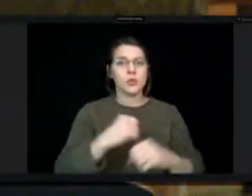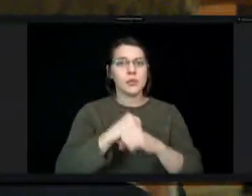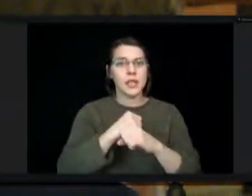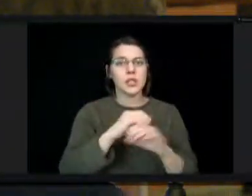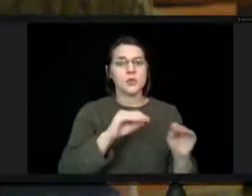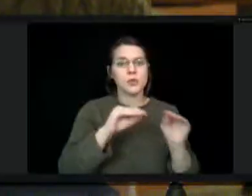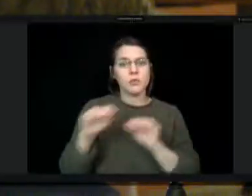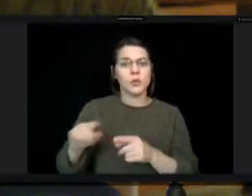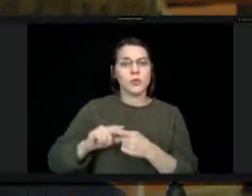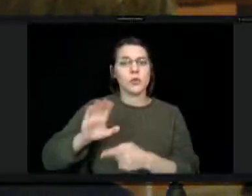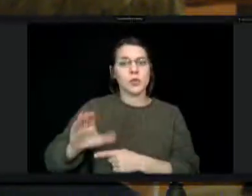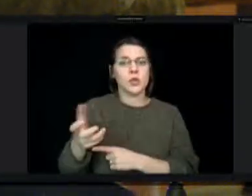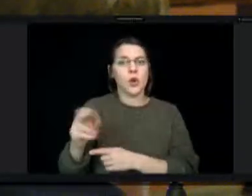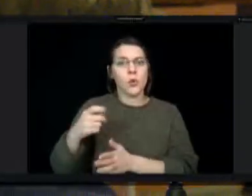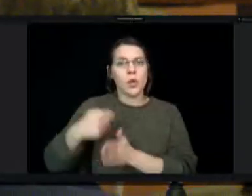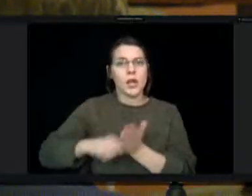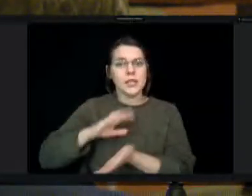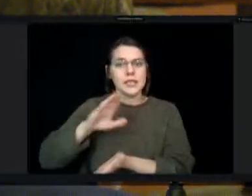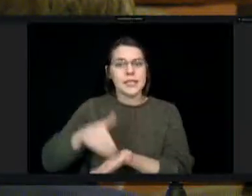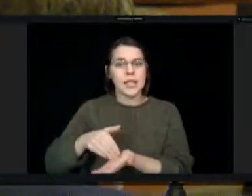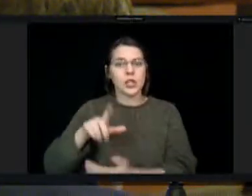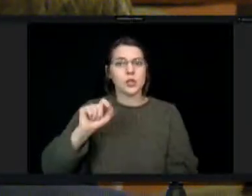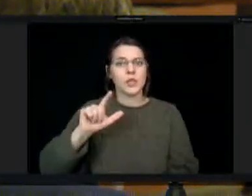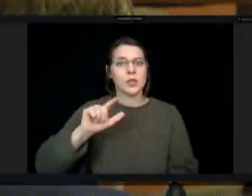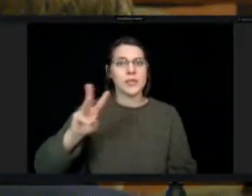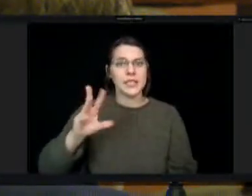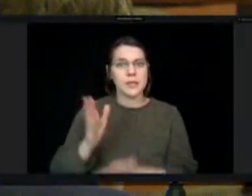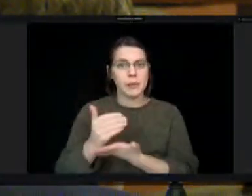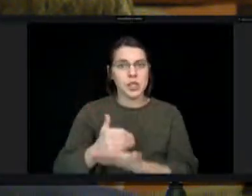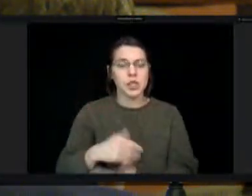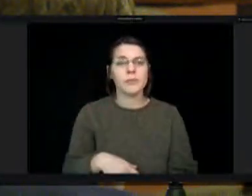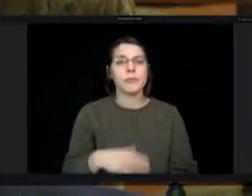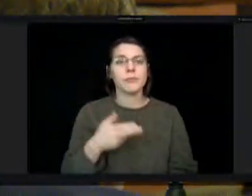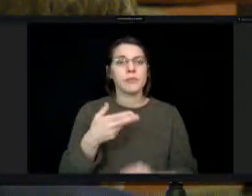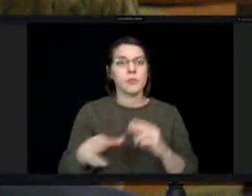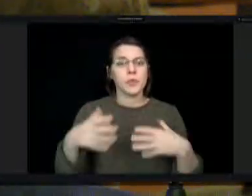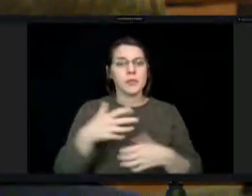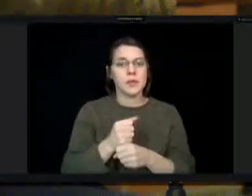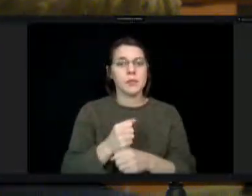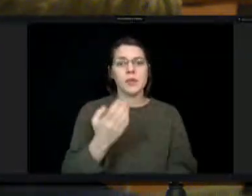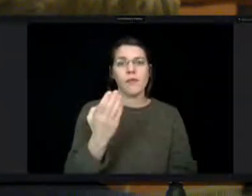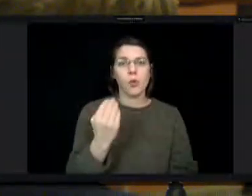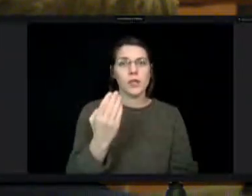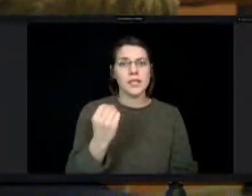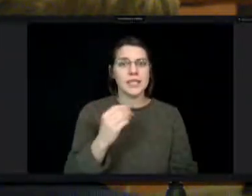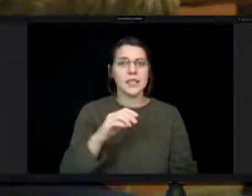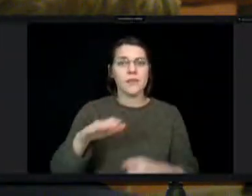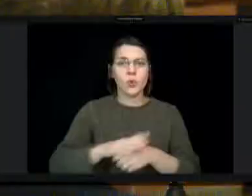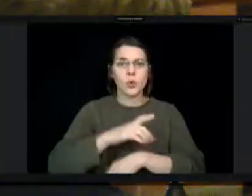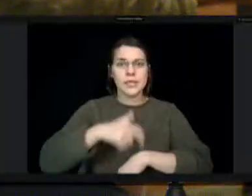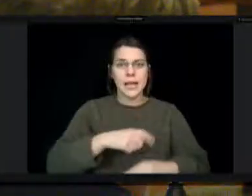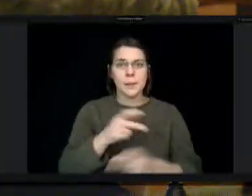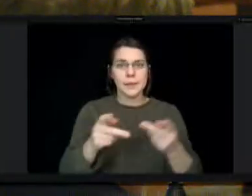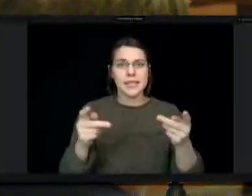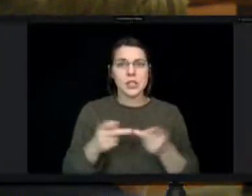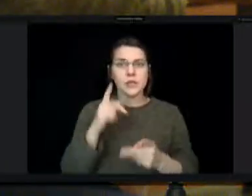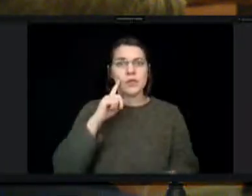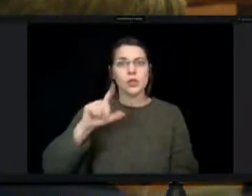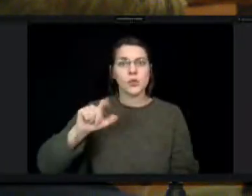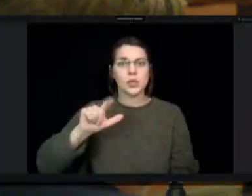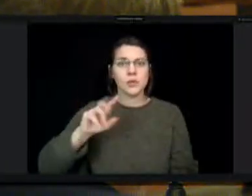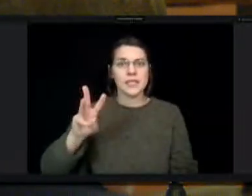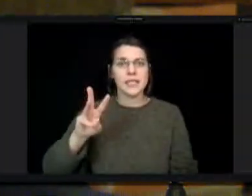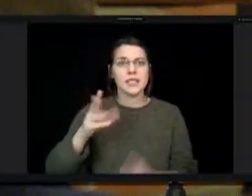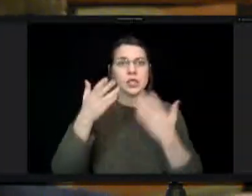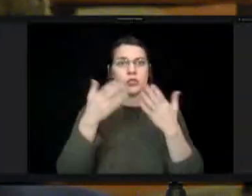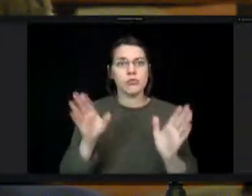budget. Quick position summary: there is a total of 14 full-time positions in the 2026 general fund for the